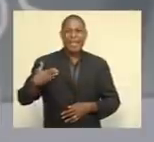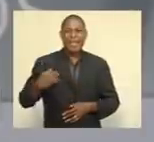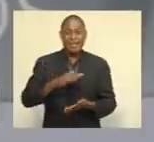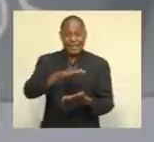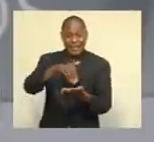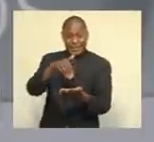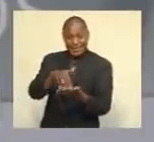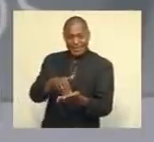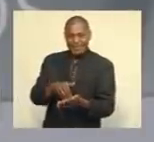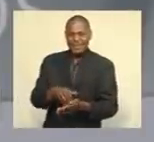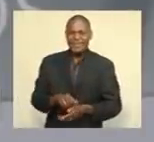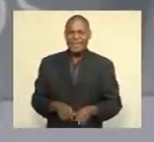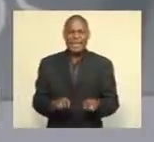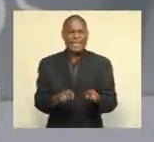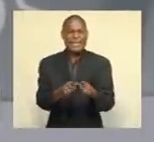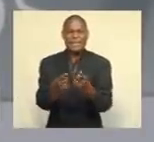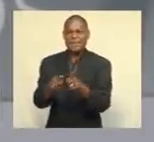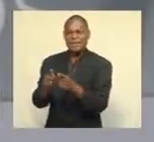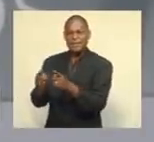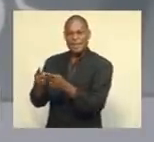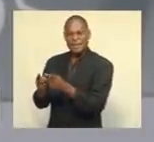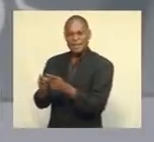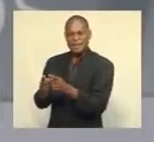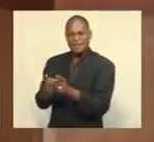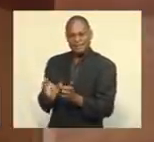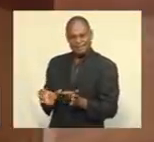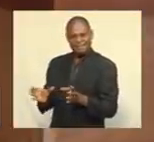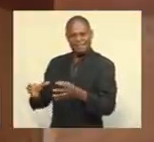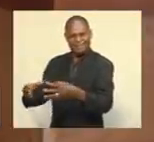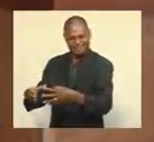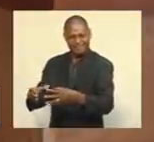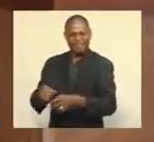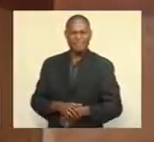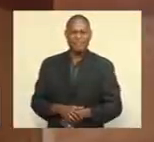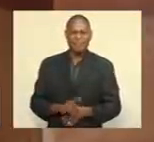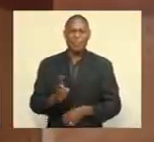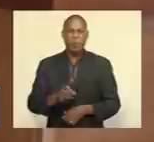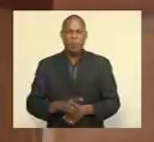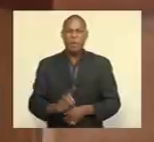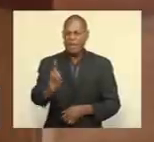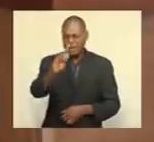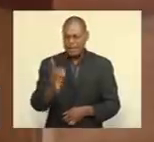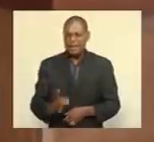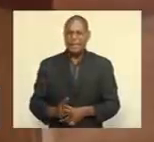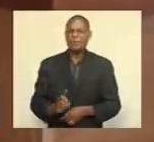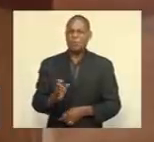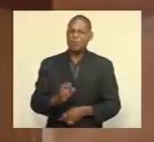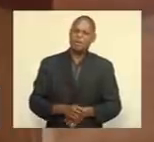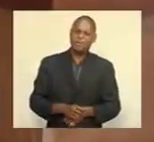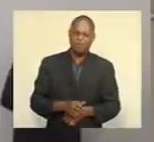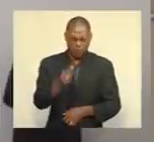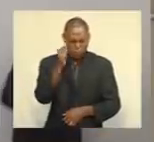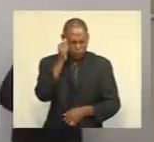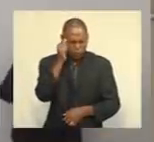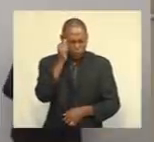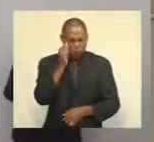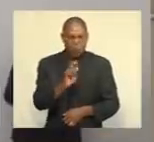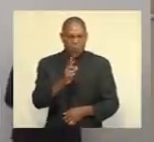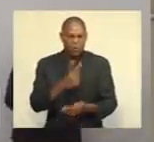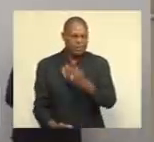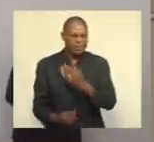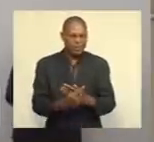separate, dedicated spaces especially designed to effectively identify